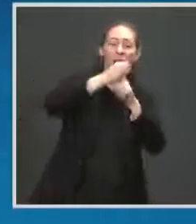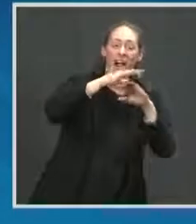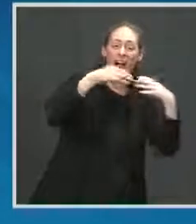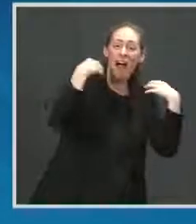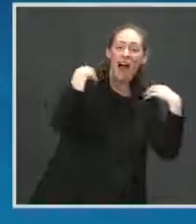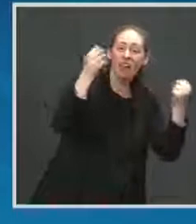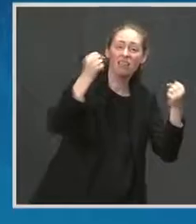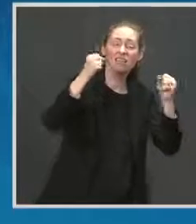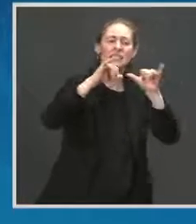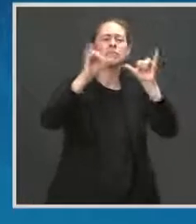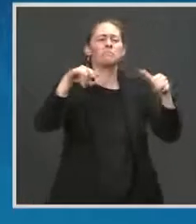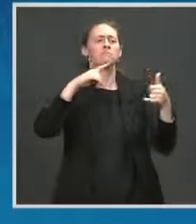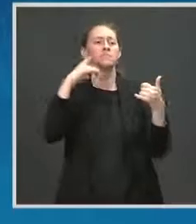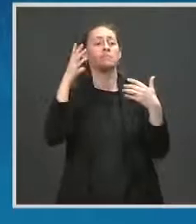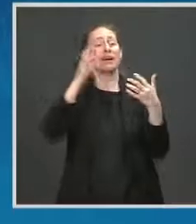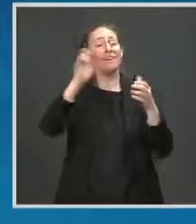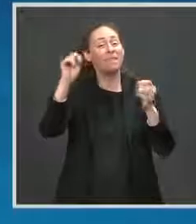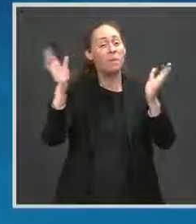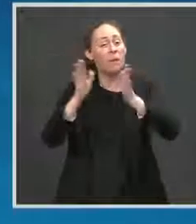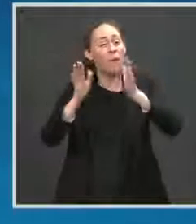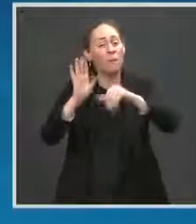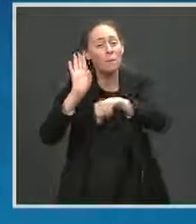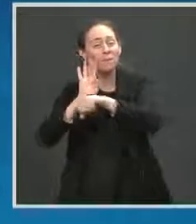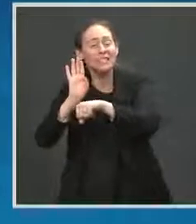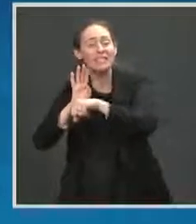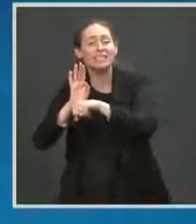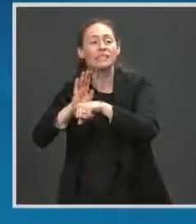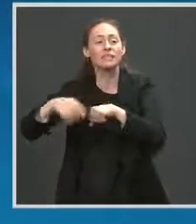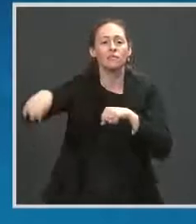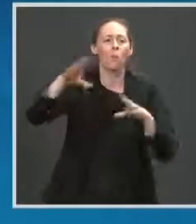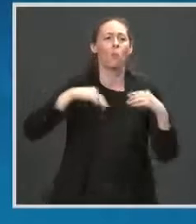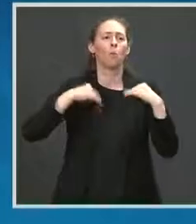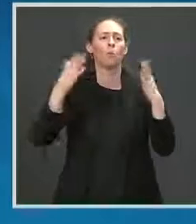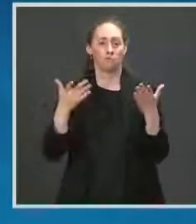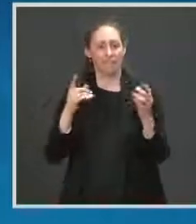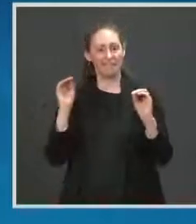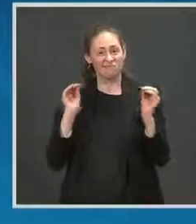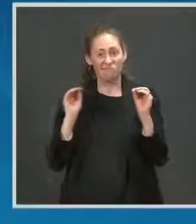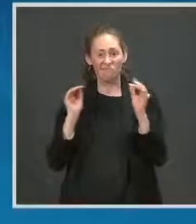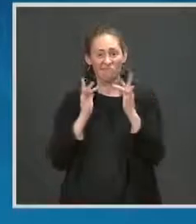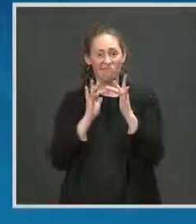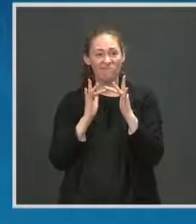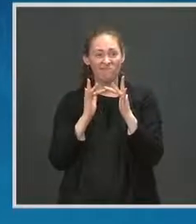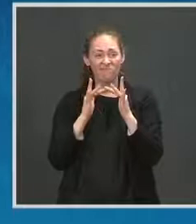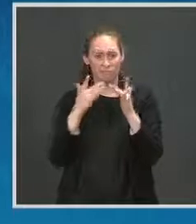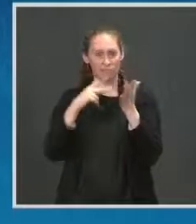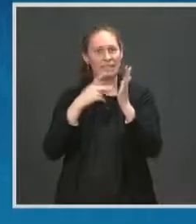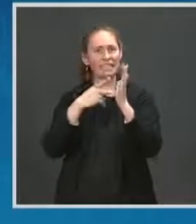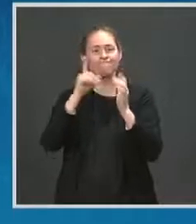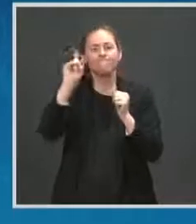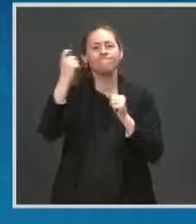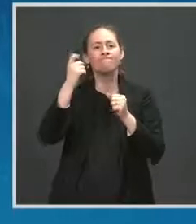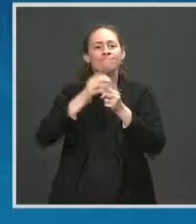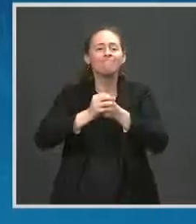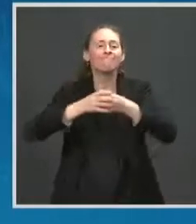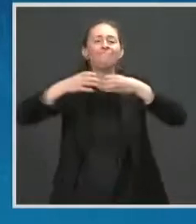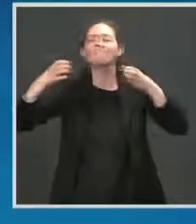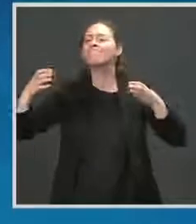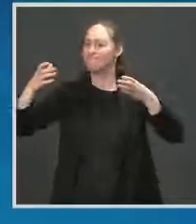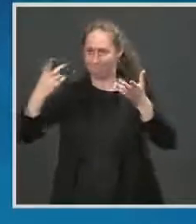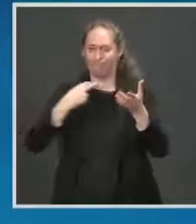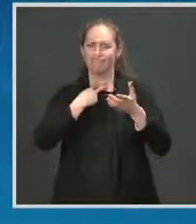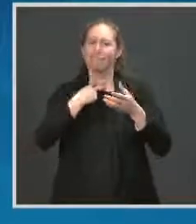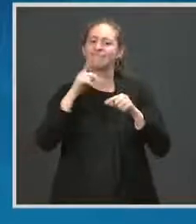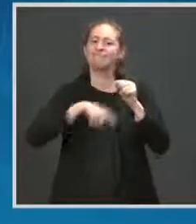small business owners who don't have the literal bandwidth to grow their businesses, students who